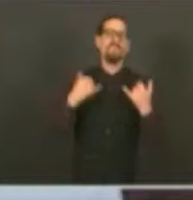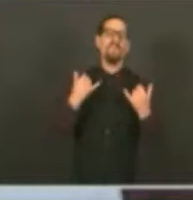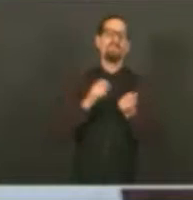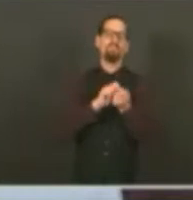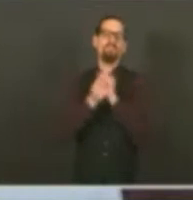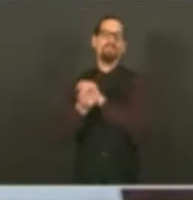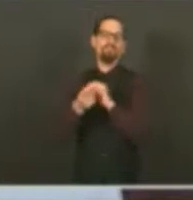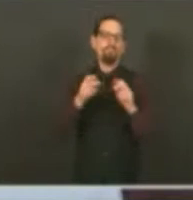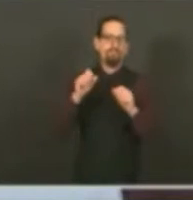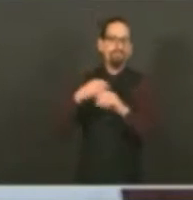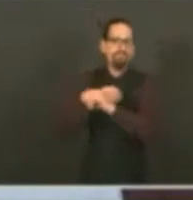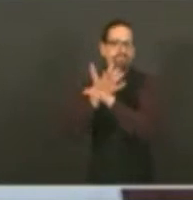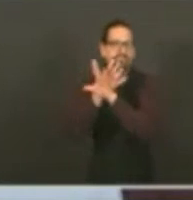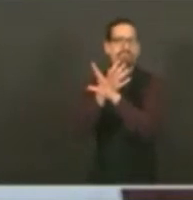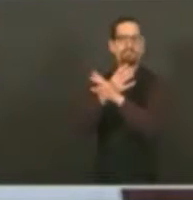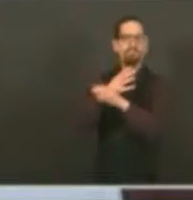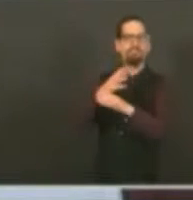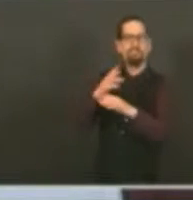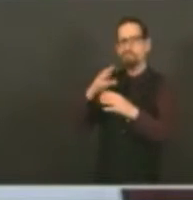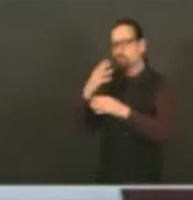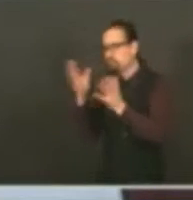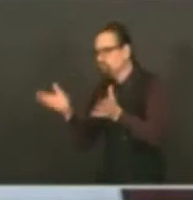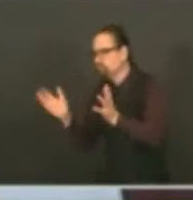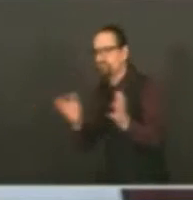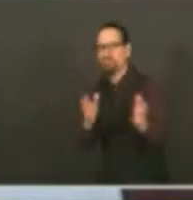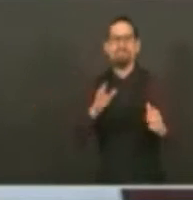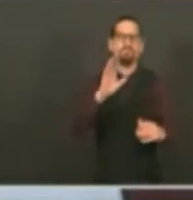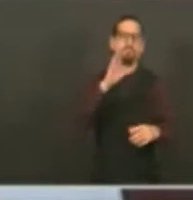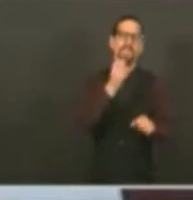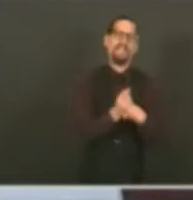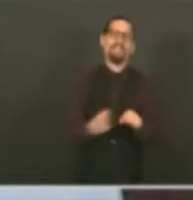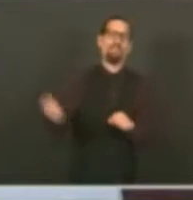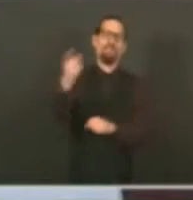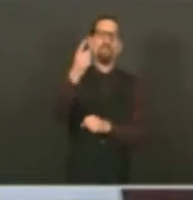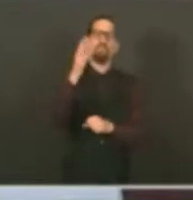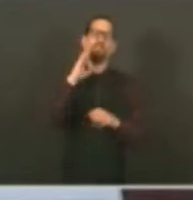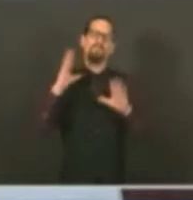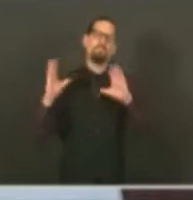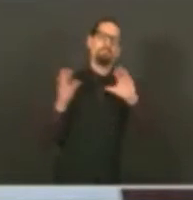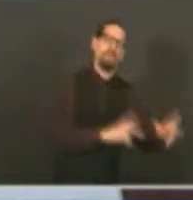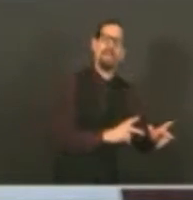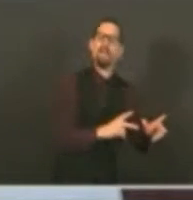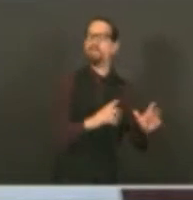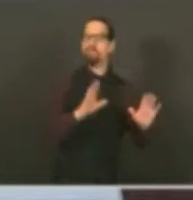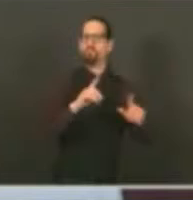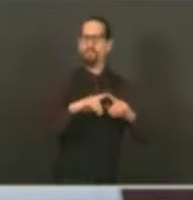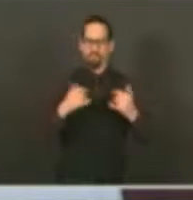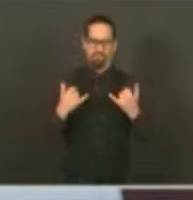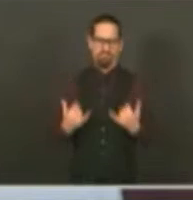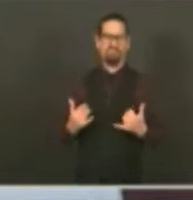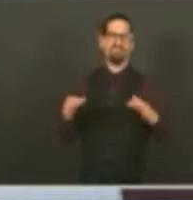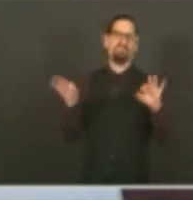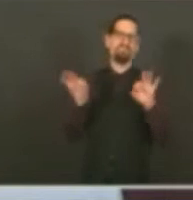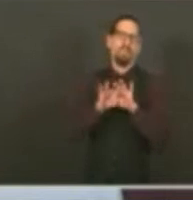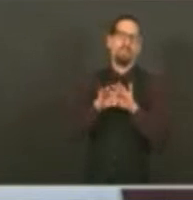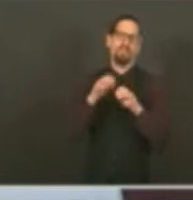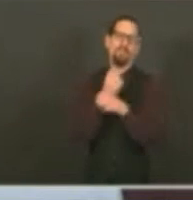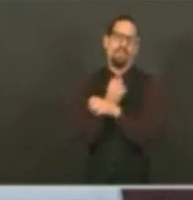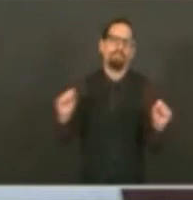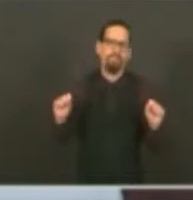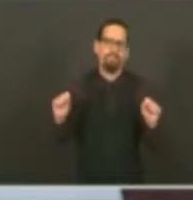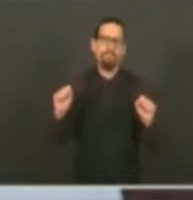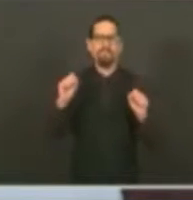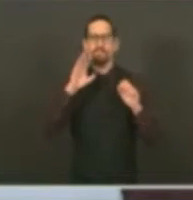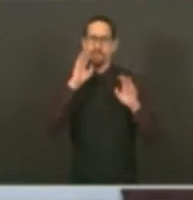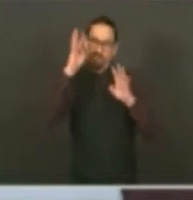different, and this year I'm asking you to celebrate safely and creatively. I will say that the Hanukkah story is one that